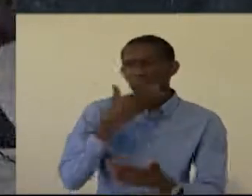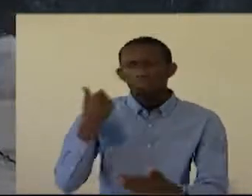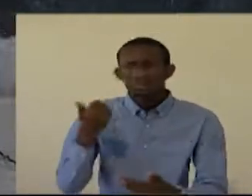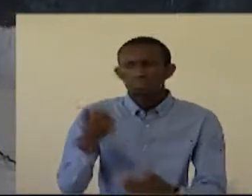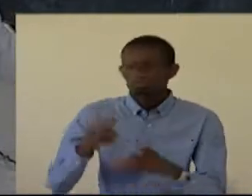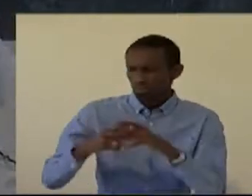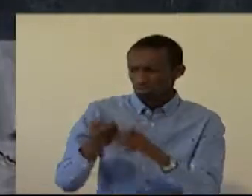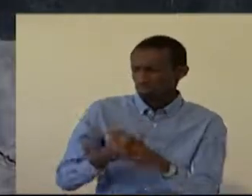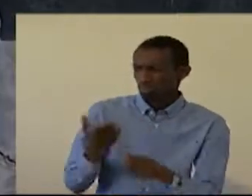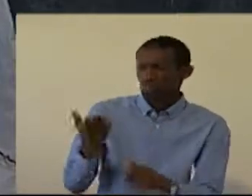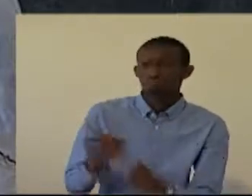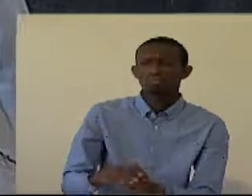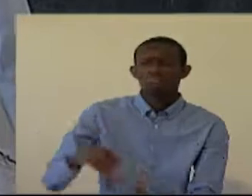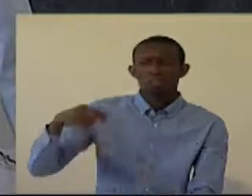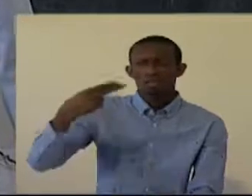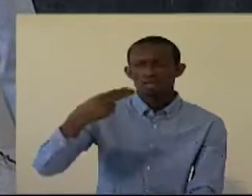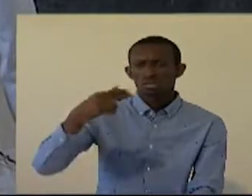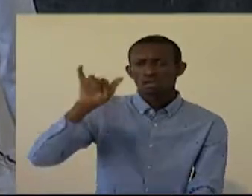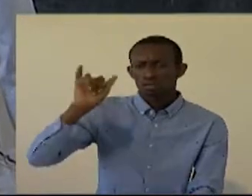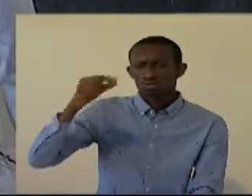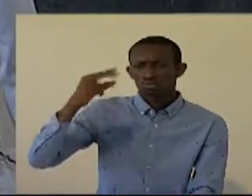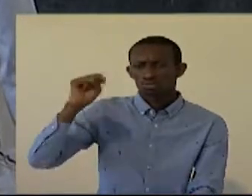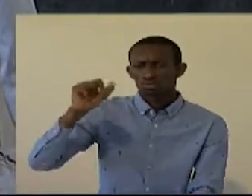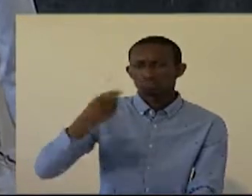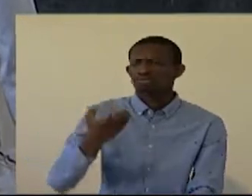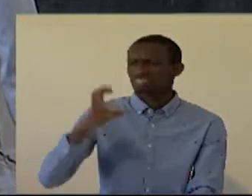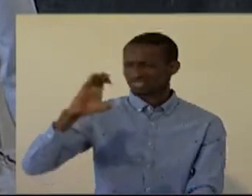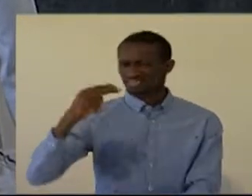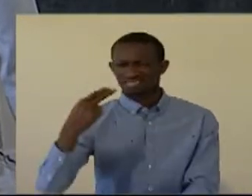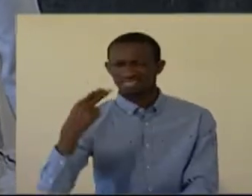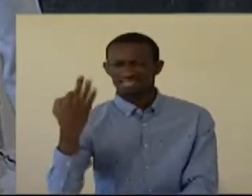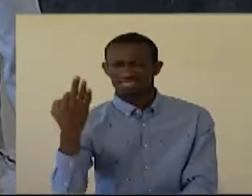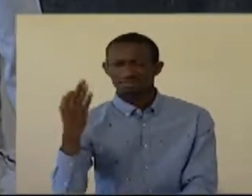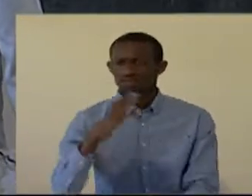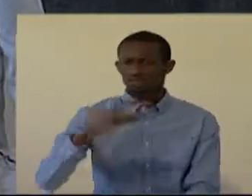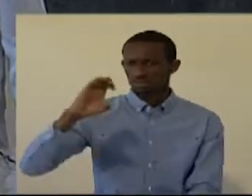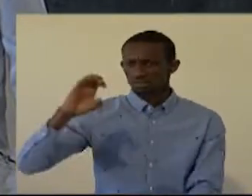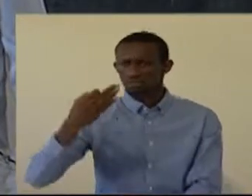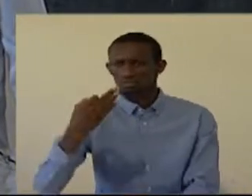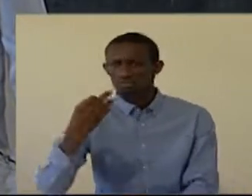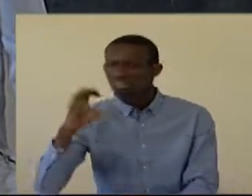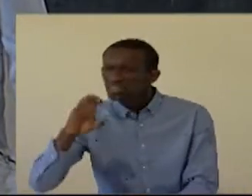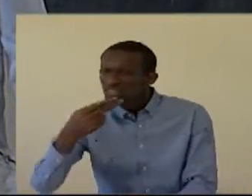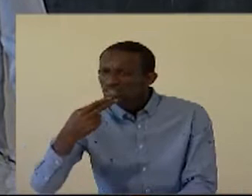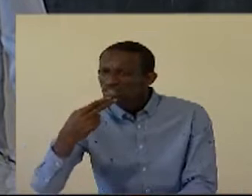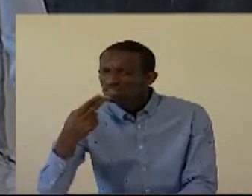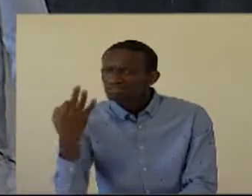halogenation. So with halogenation, we have CH3, CH, CH3,